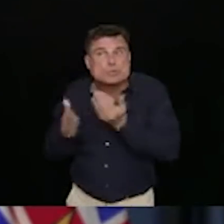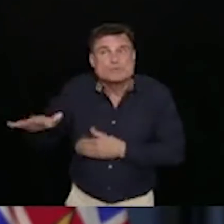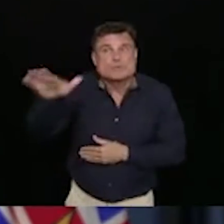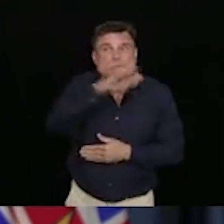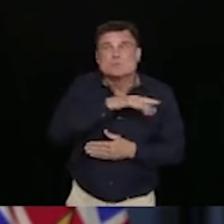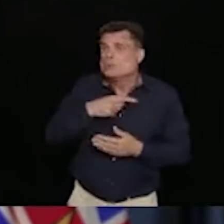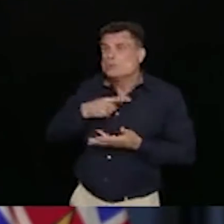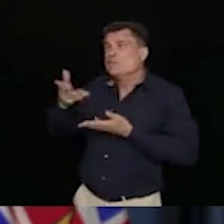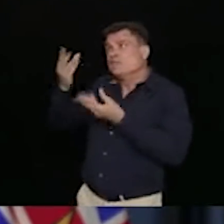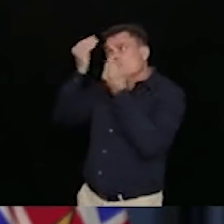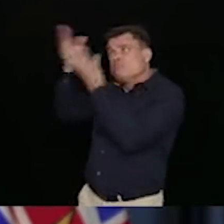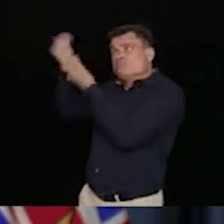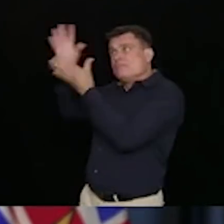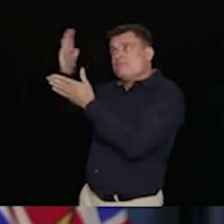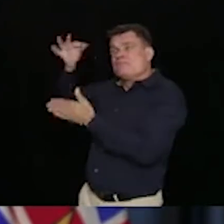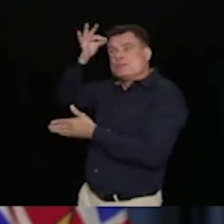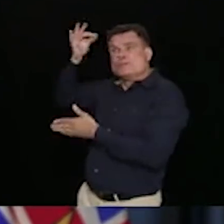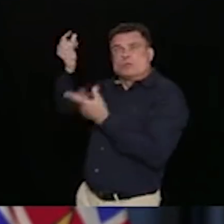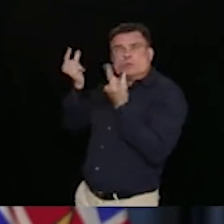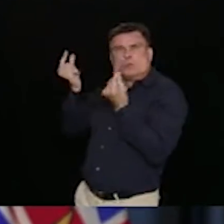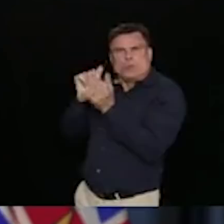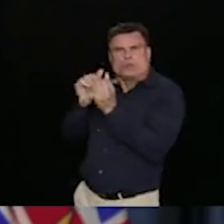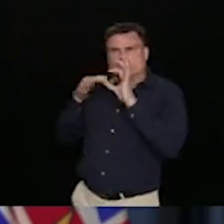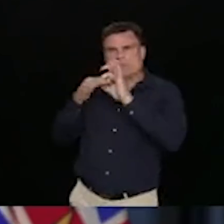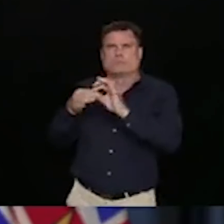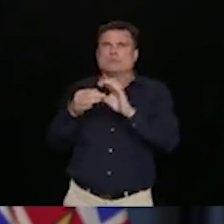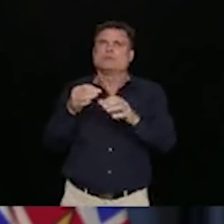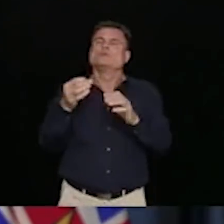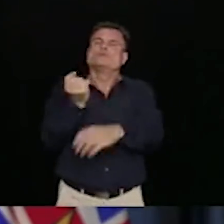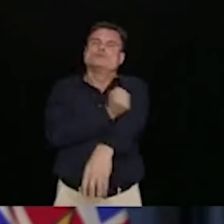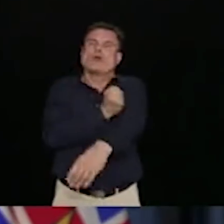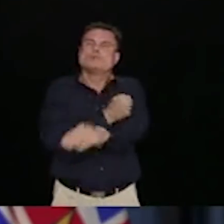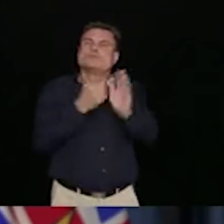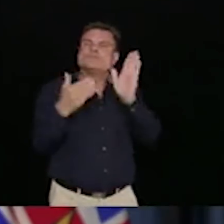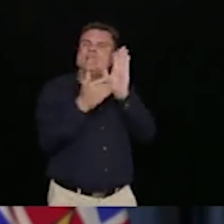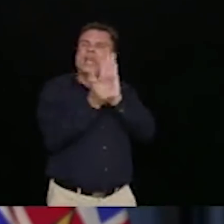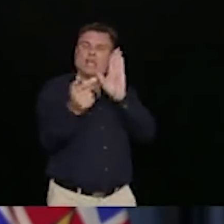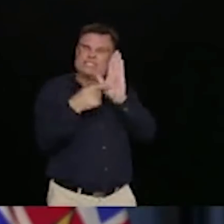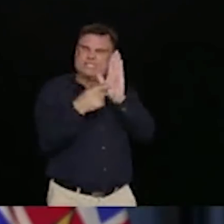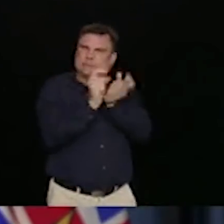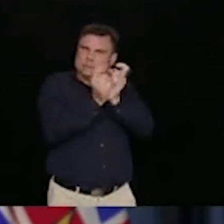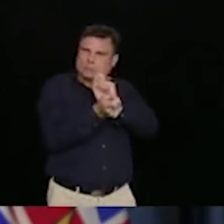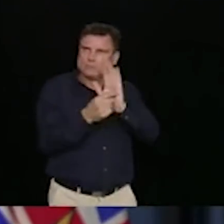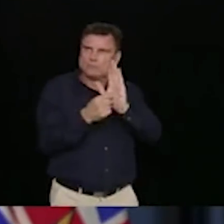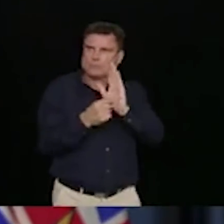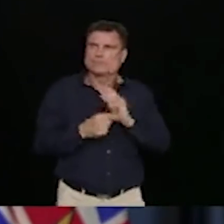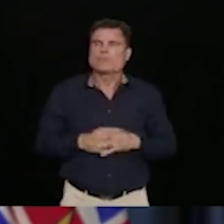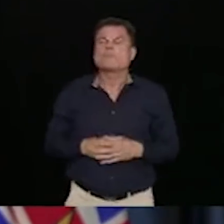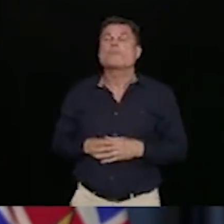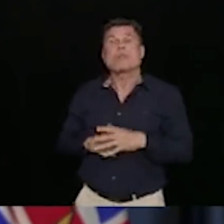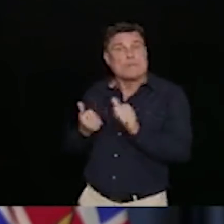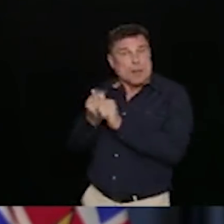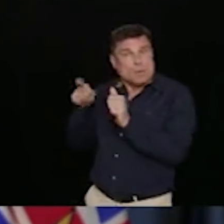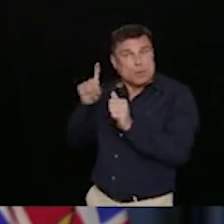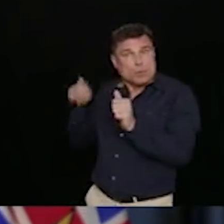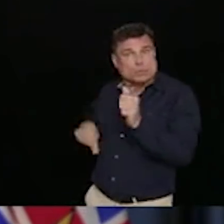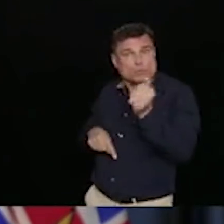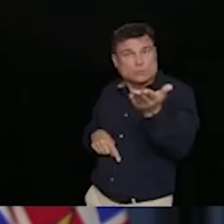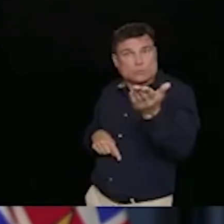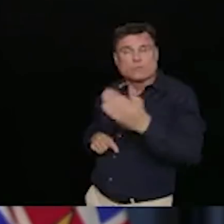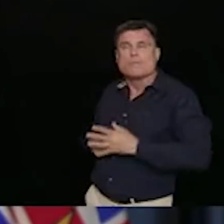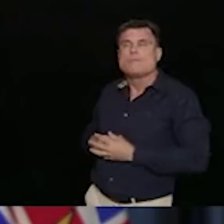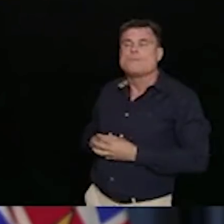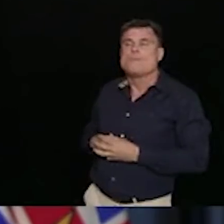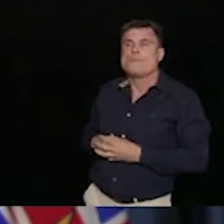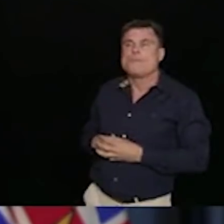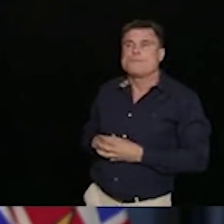do to address this issue, and we're committed to doing everything we can. Do you have a follow-up, Mary? I do. Thanks so